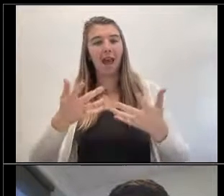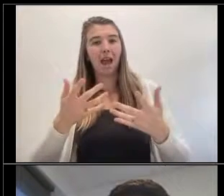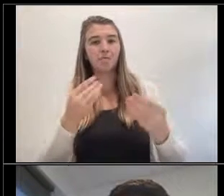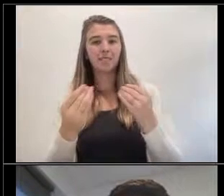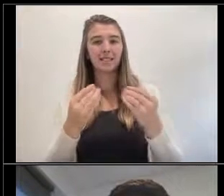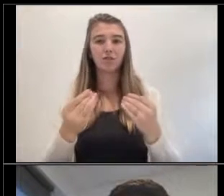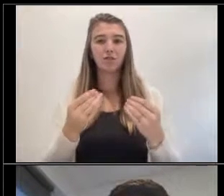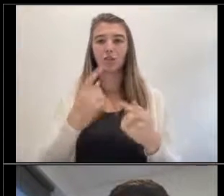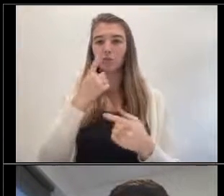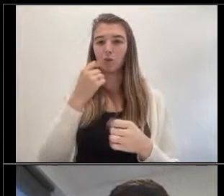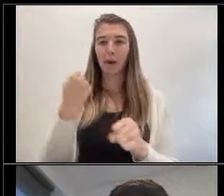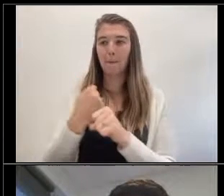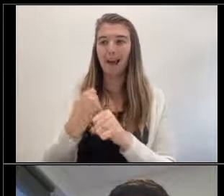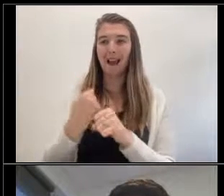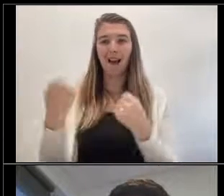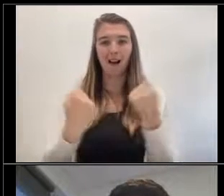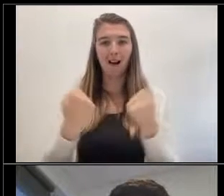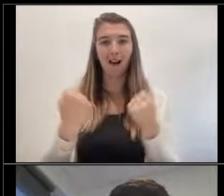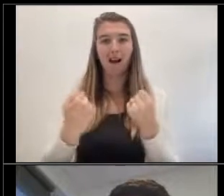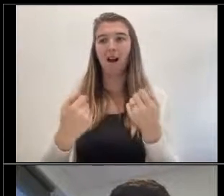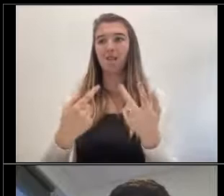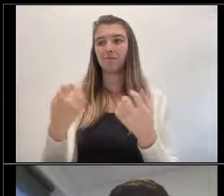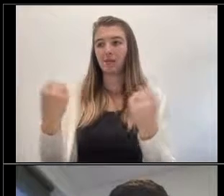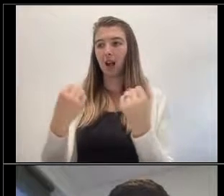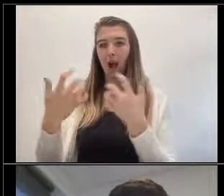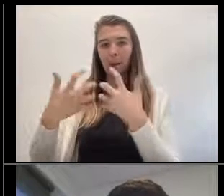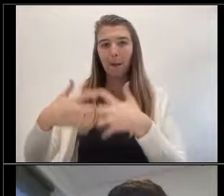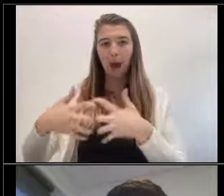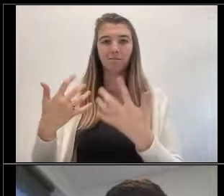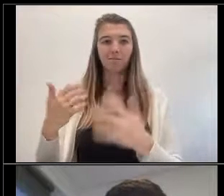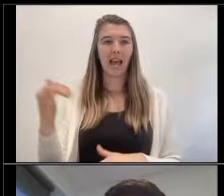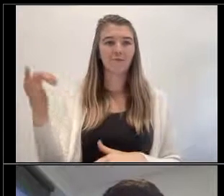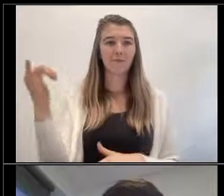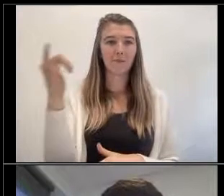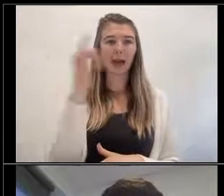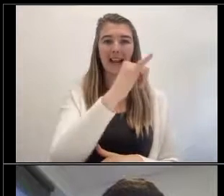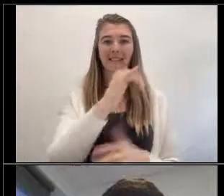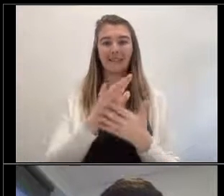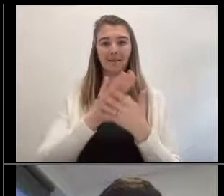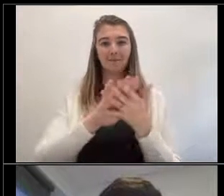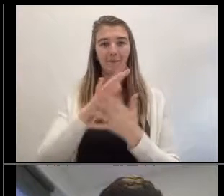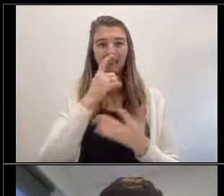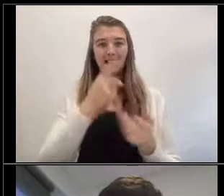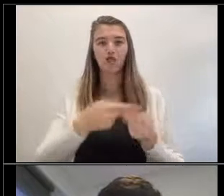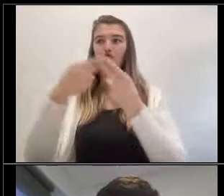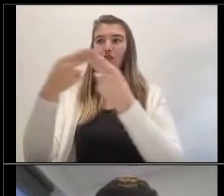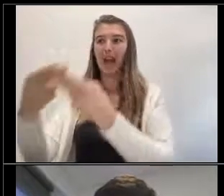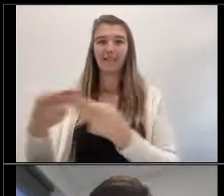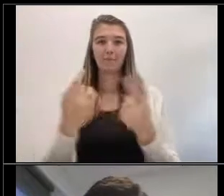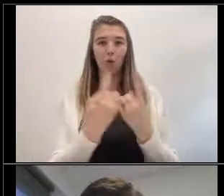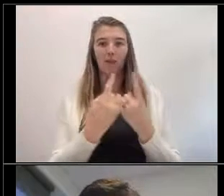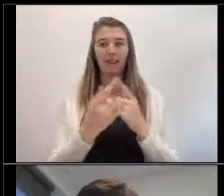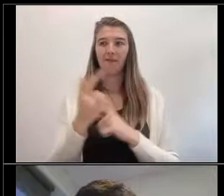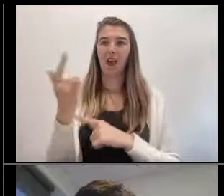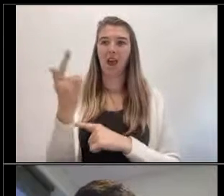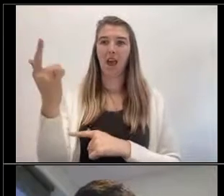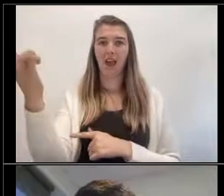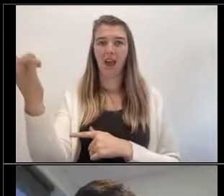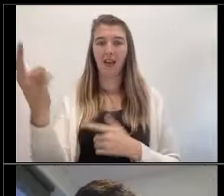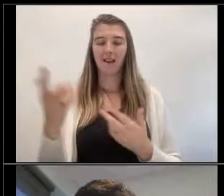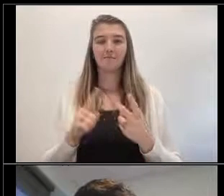make cars, car parts, and airplanes, which means that you can transport things, goods, to long distances and